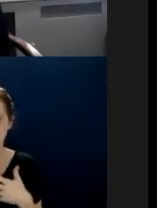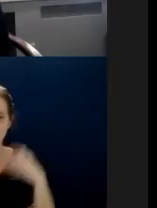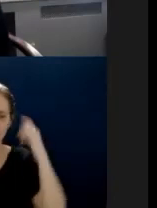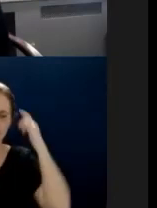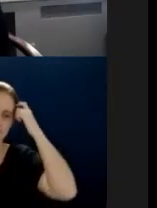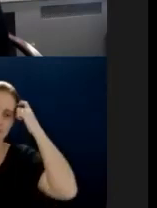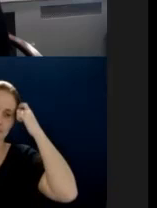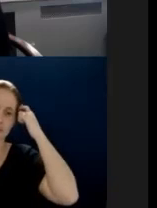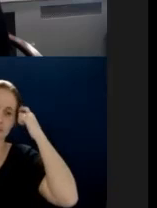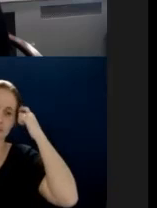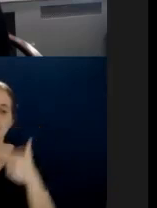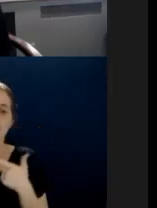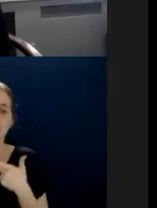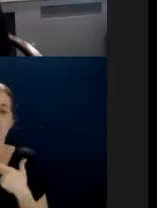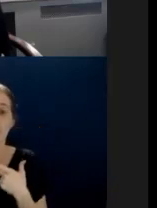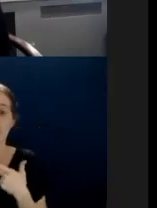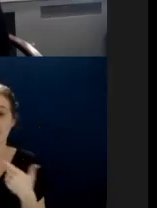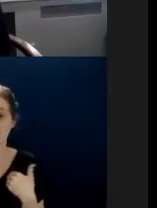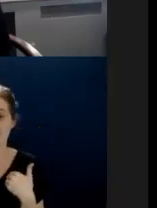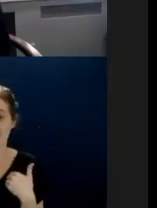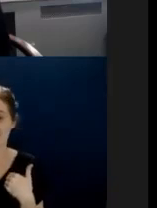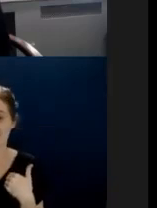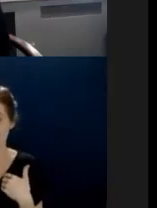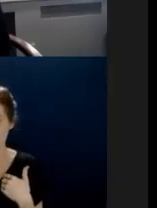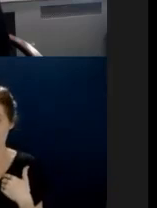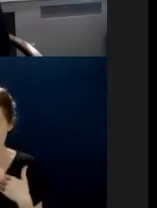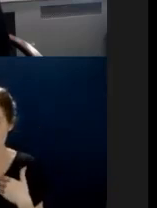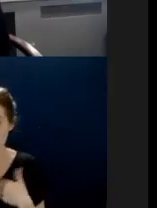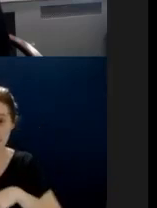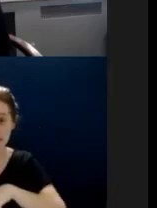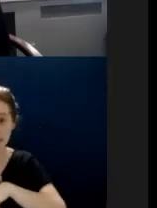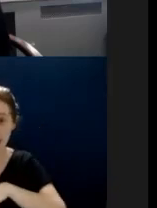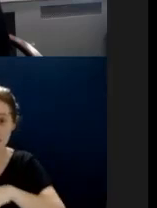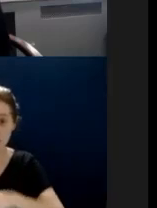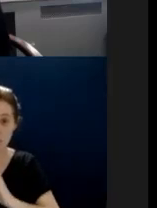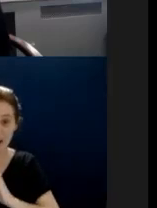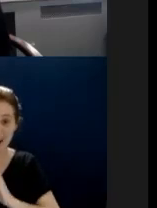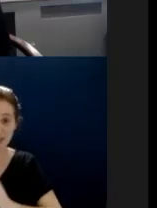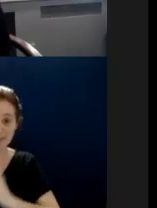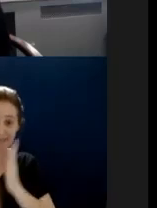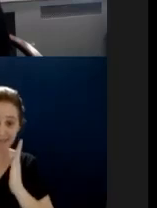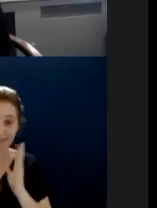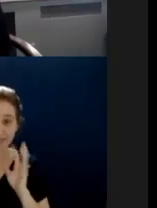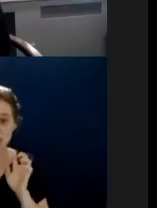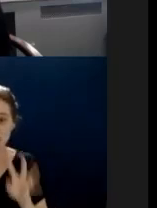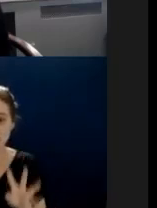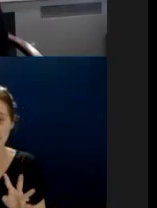And as for, do we have an estimate of how much time it will take to complete the survey?